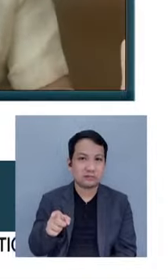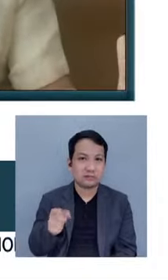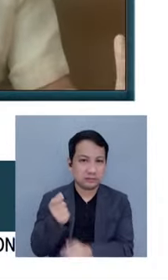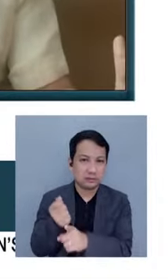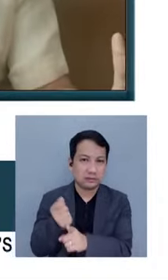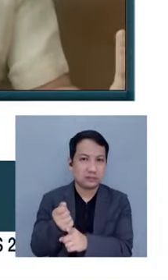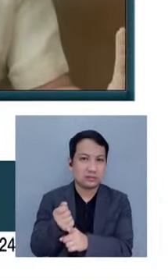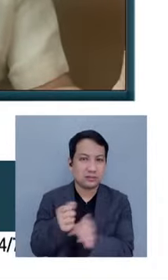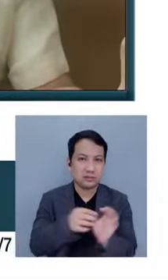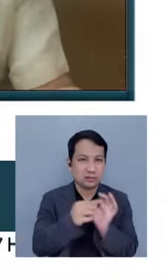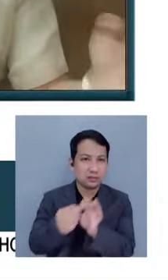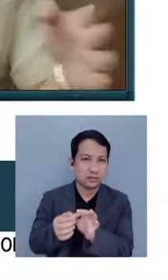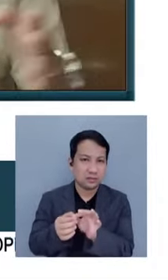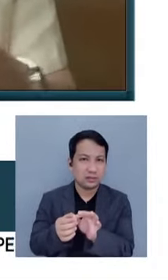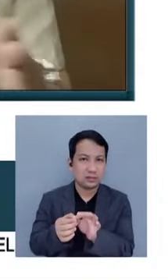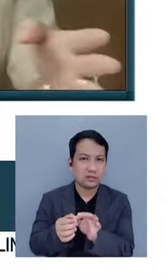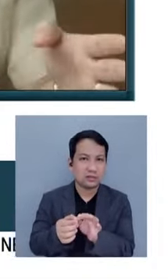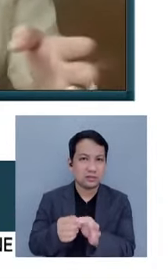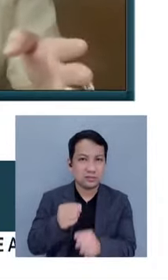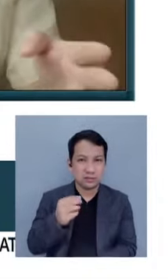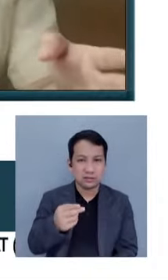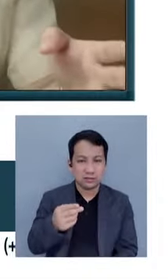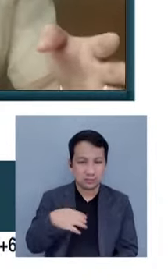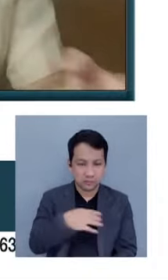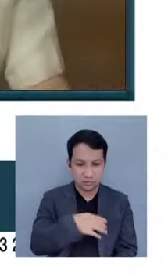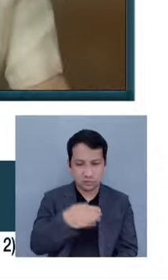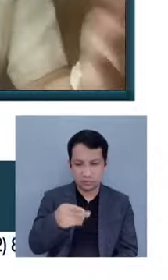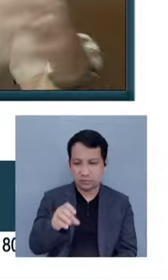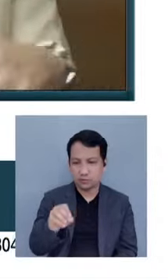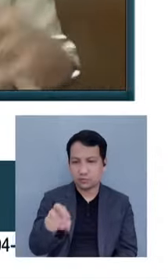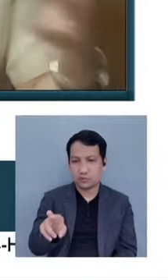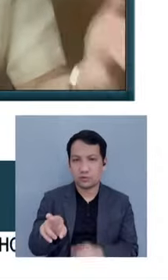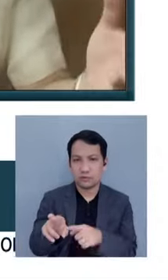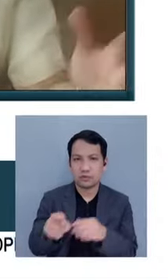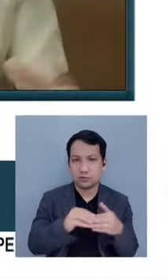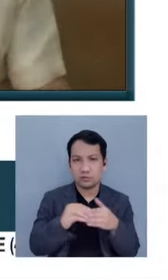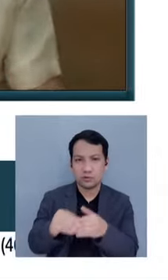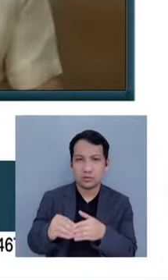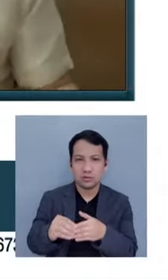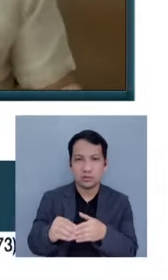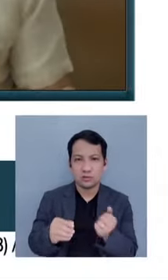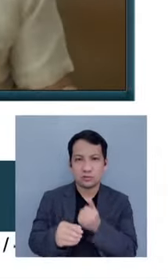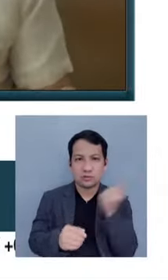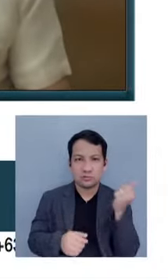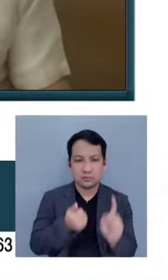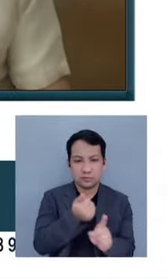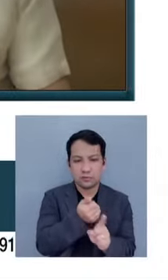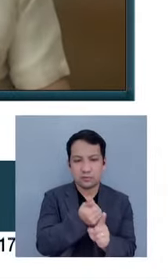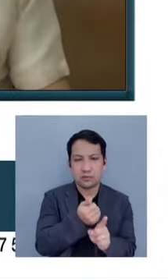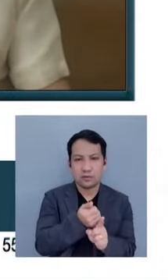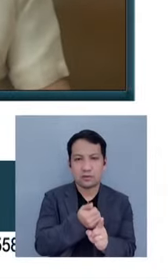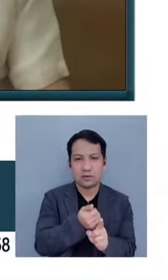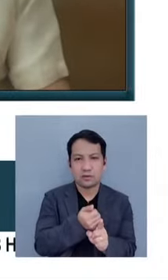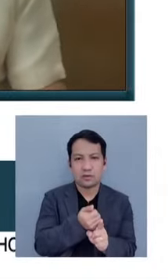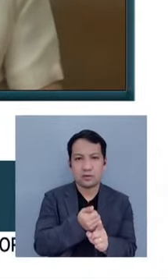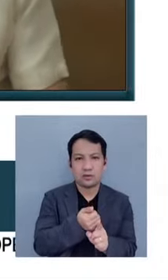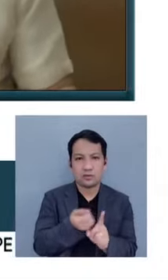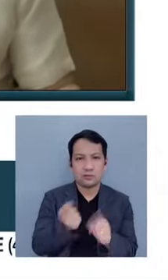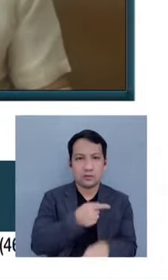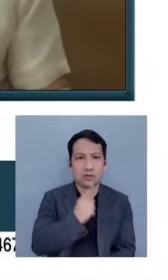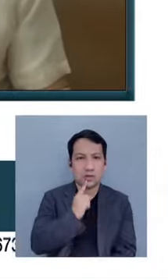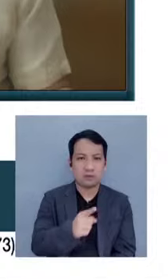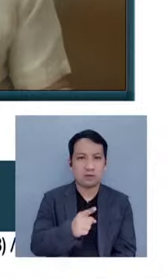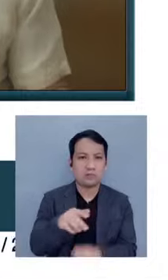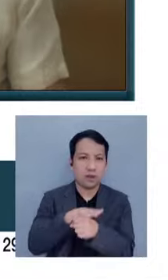In the case of HOR, we're still looking at leads. In the case of the other attacks, where most of the attacks, we can see that they are local